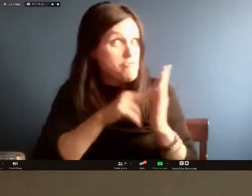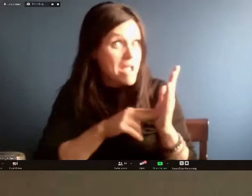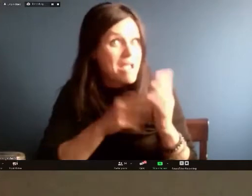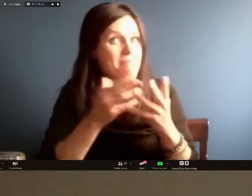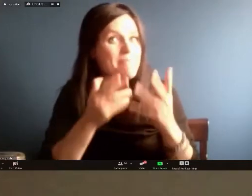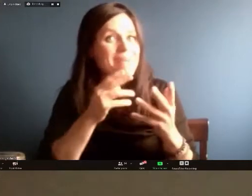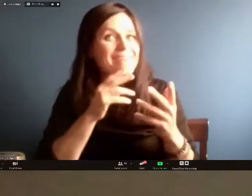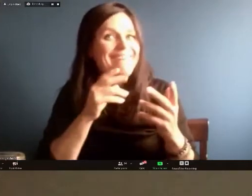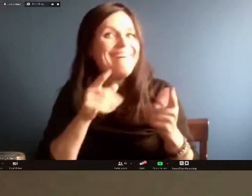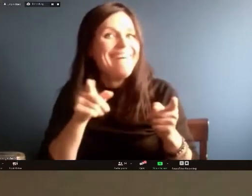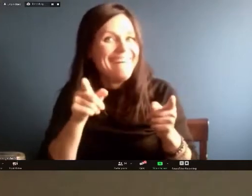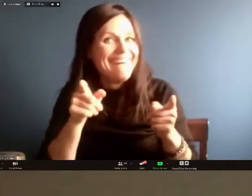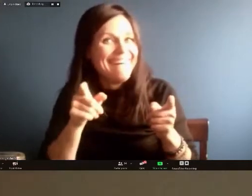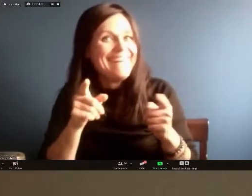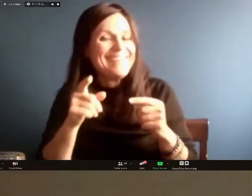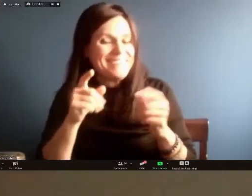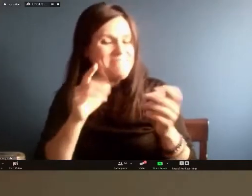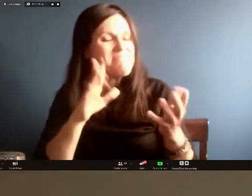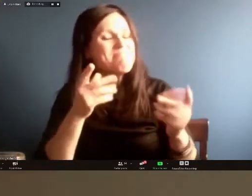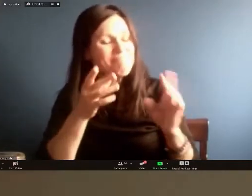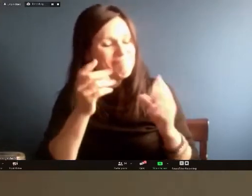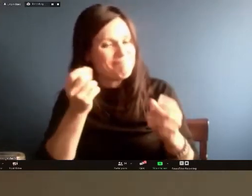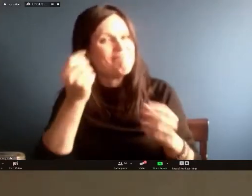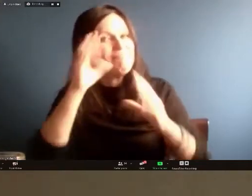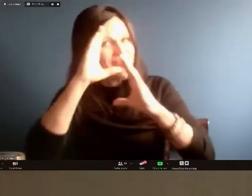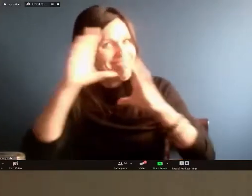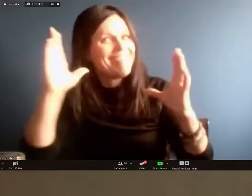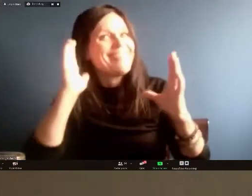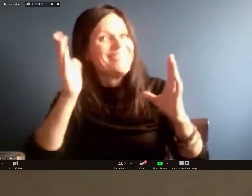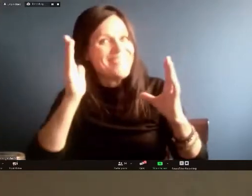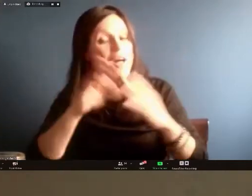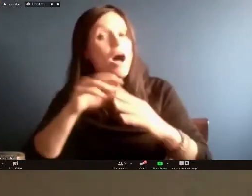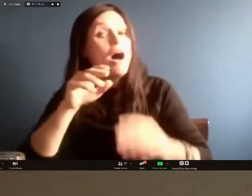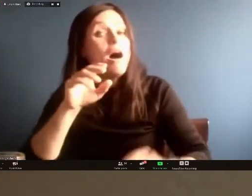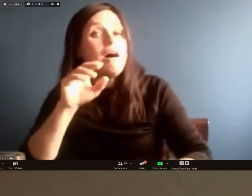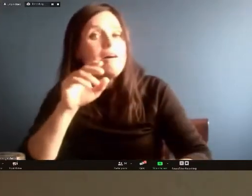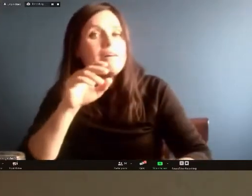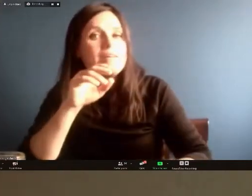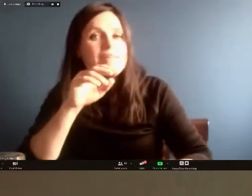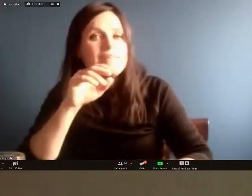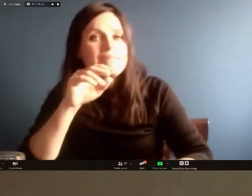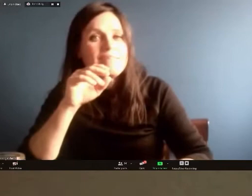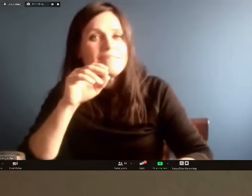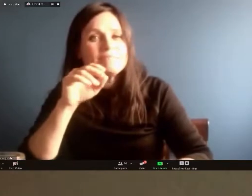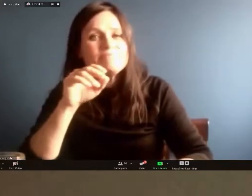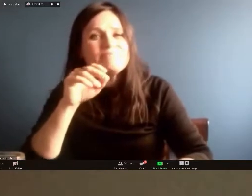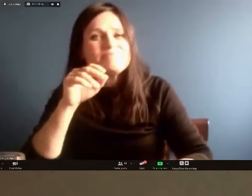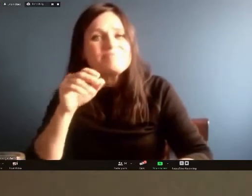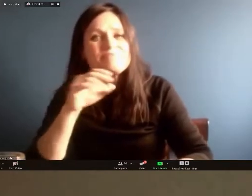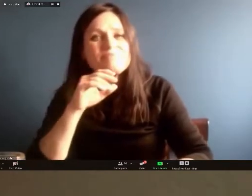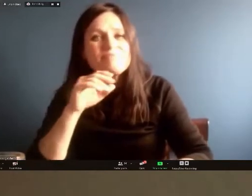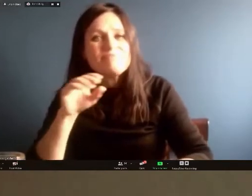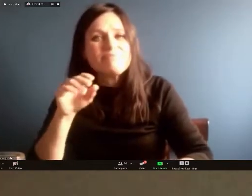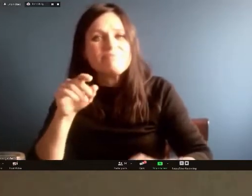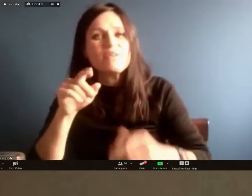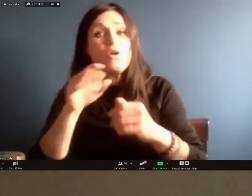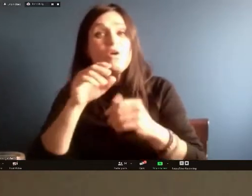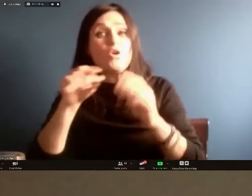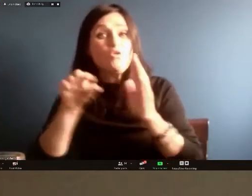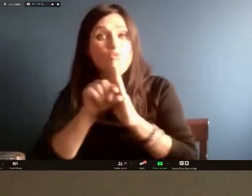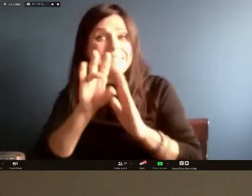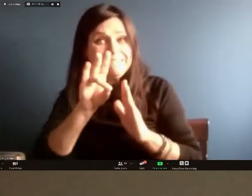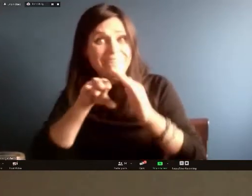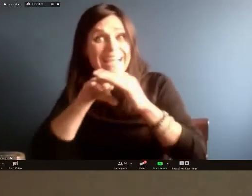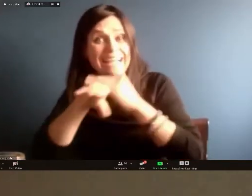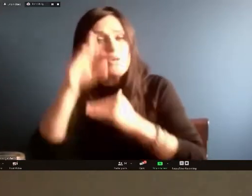14-year-old Wilbur. And I guess what I can say about it is that something happens to Wilbur his very first day of 7th grade when